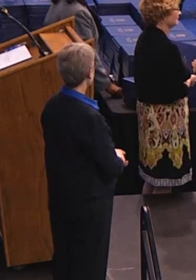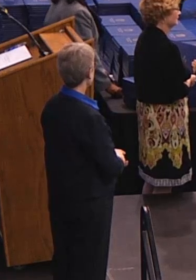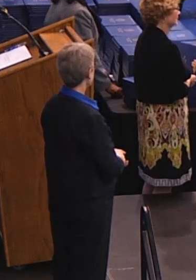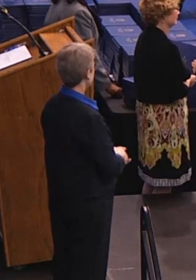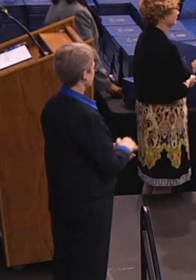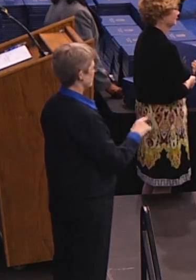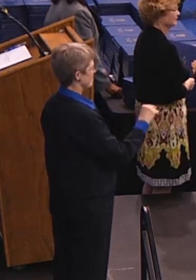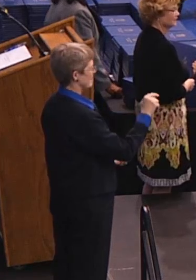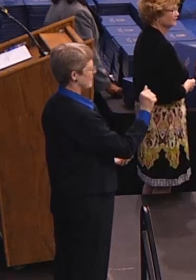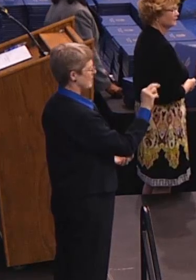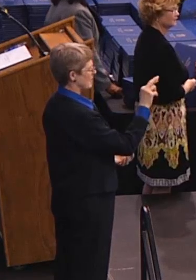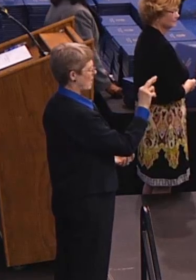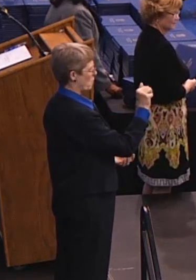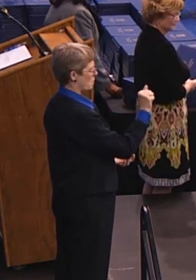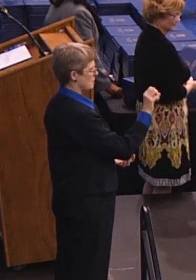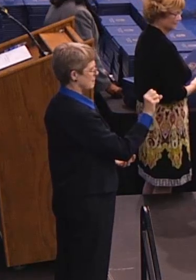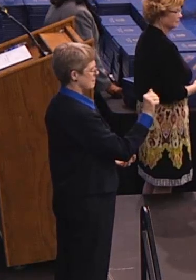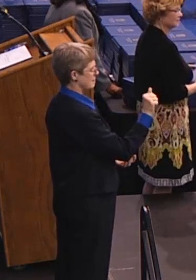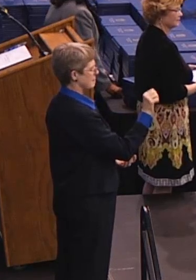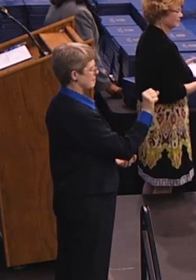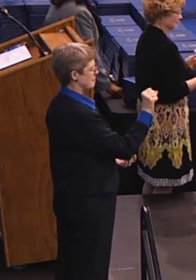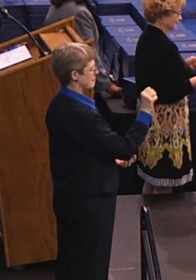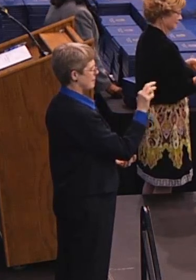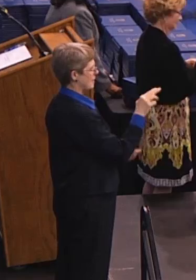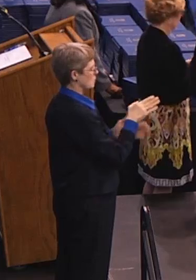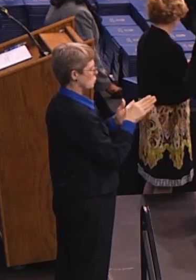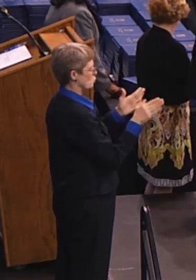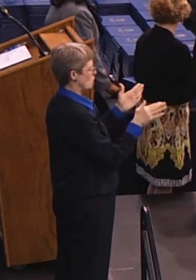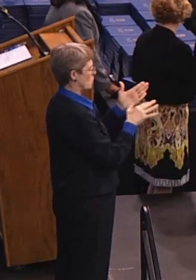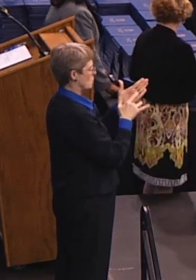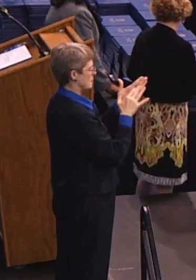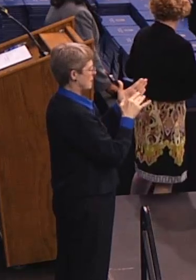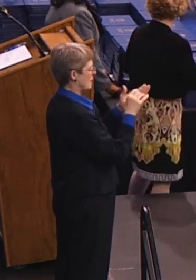Taylor William Sasser, General Studies, summa cum laude.